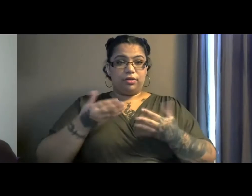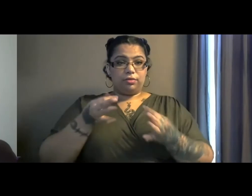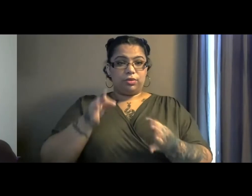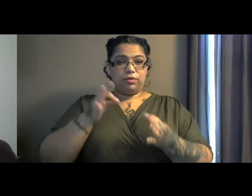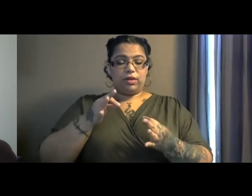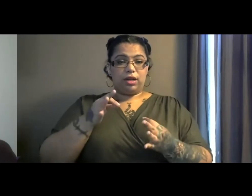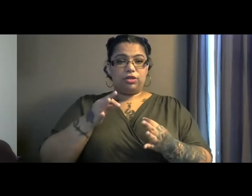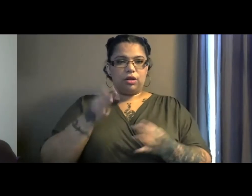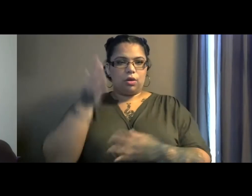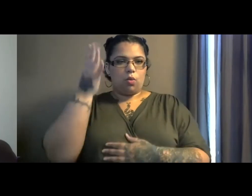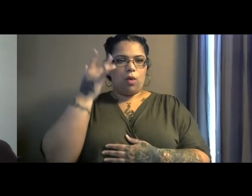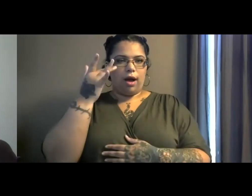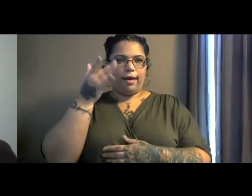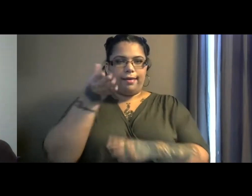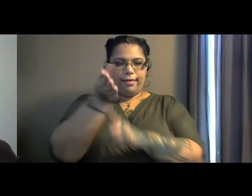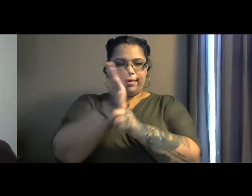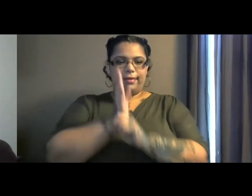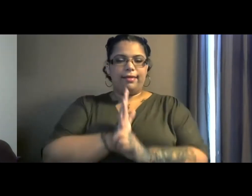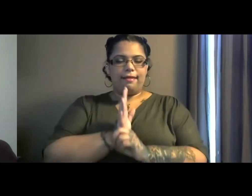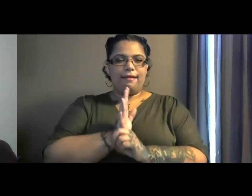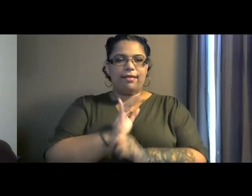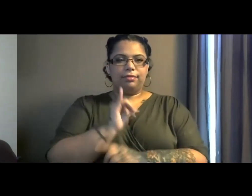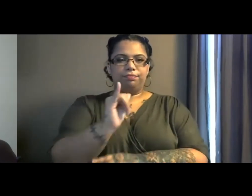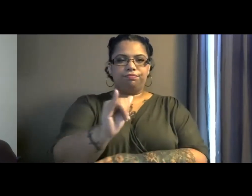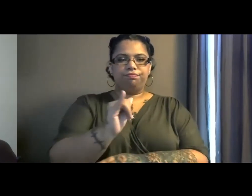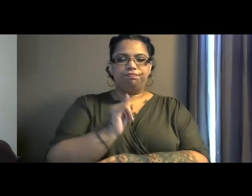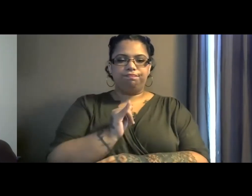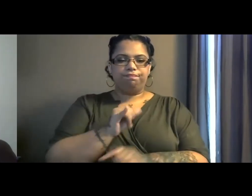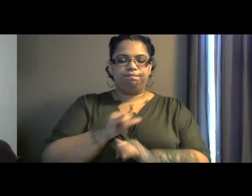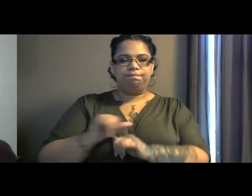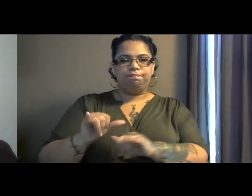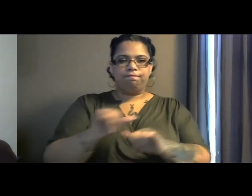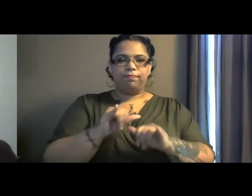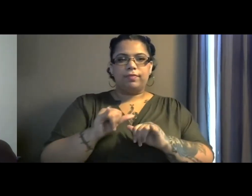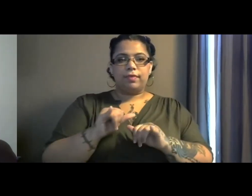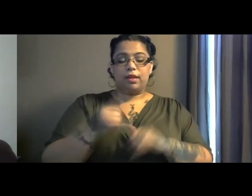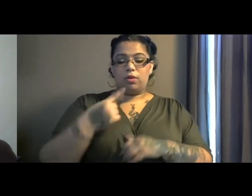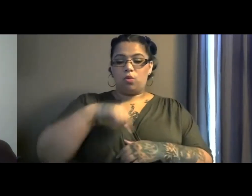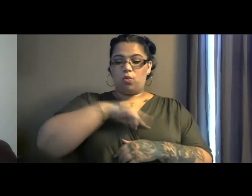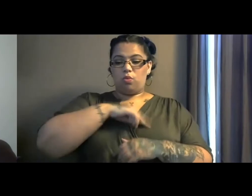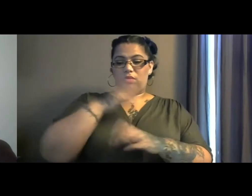is and we are created from its very essence.